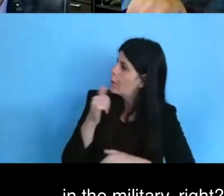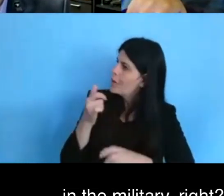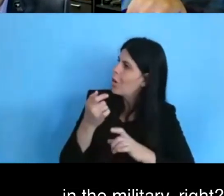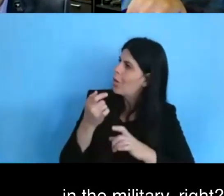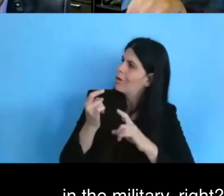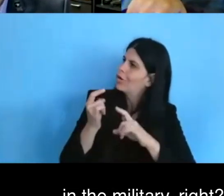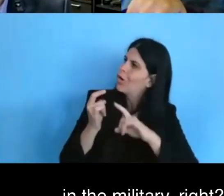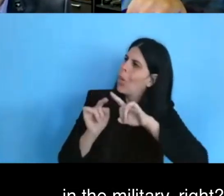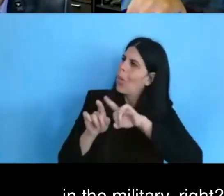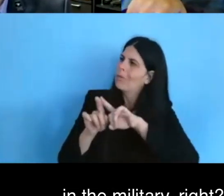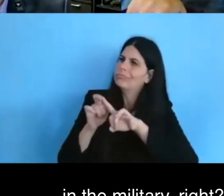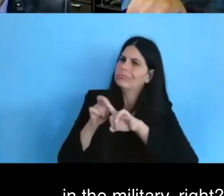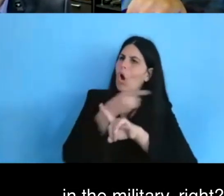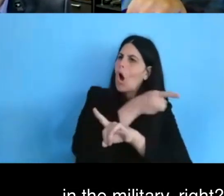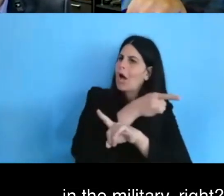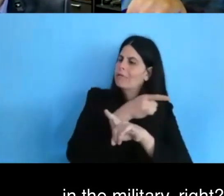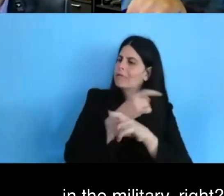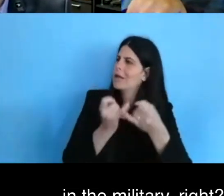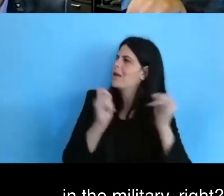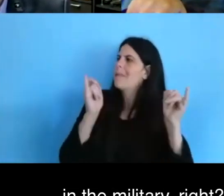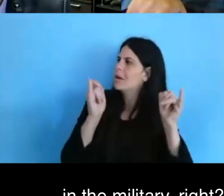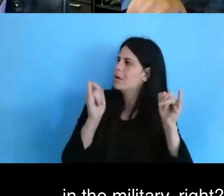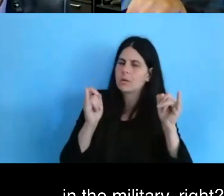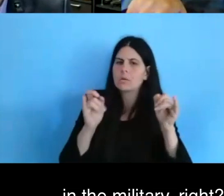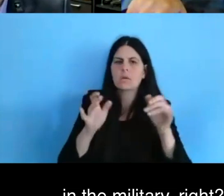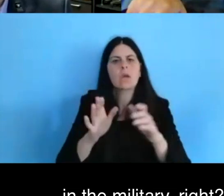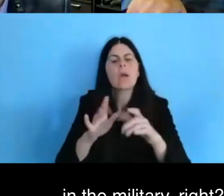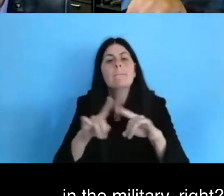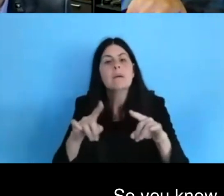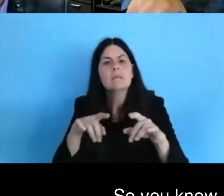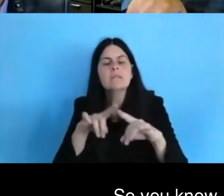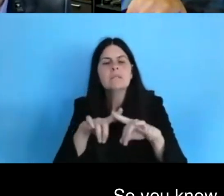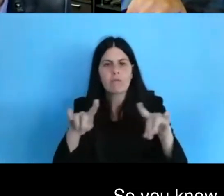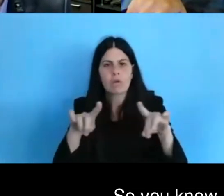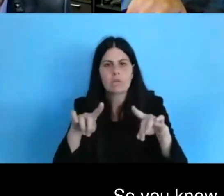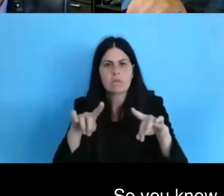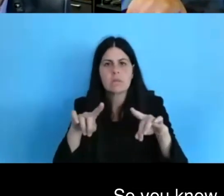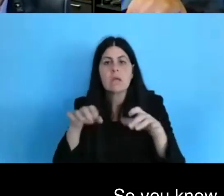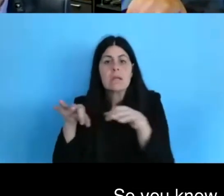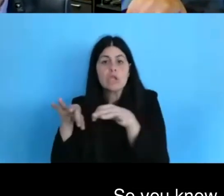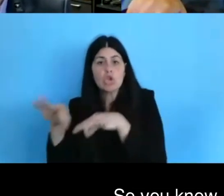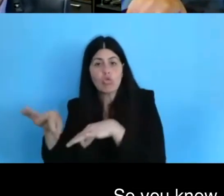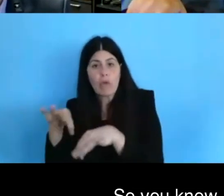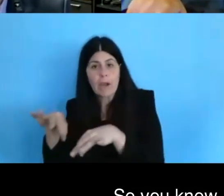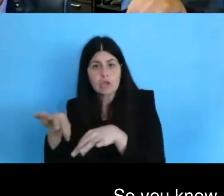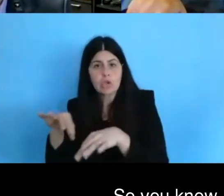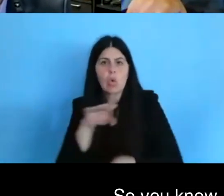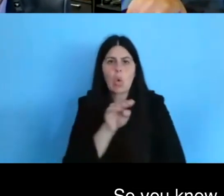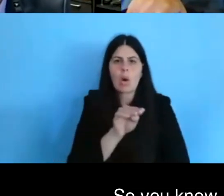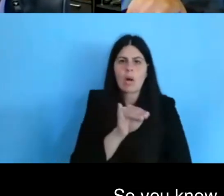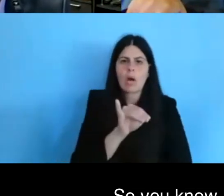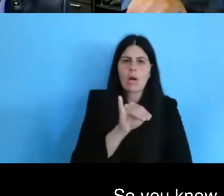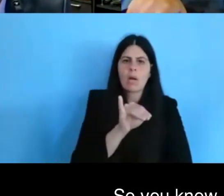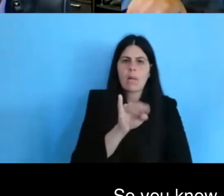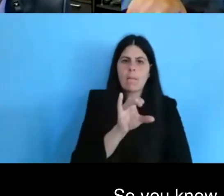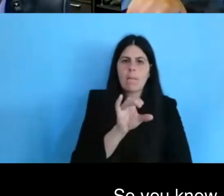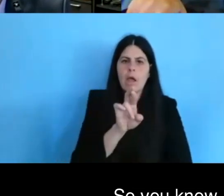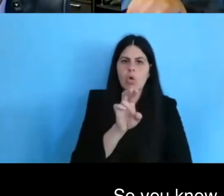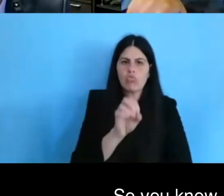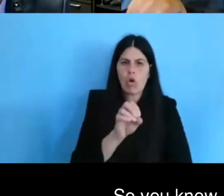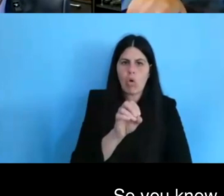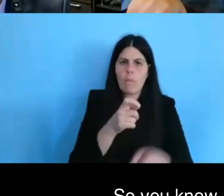And so, but there's a big difference between direction and micromanagement. So, veterans want to be in an organization